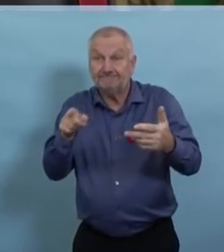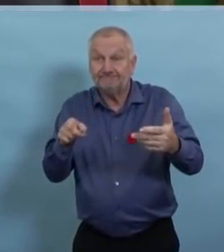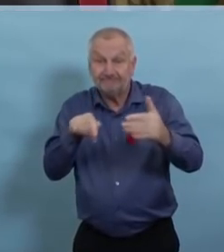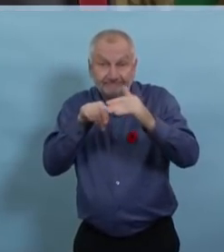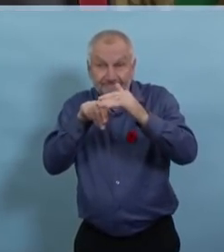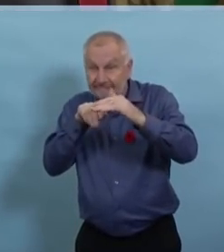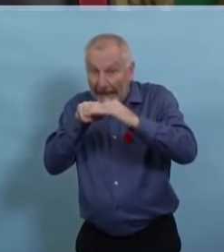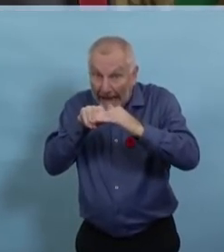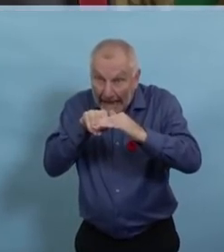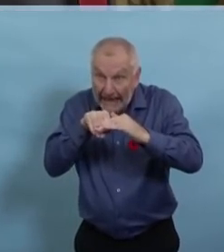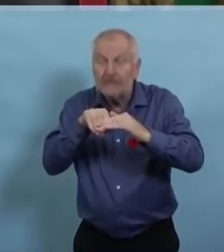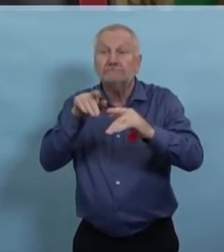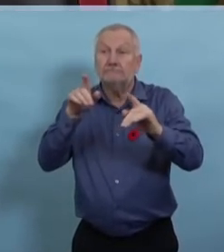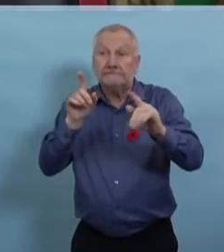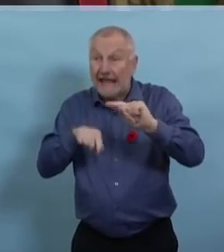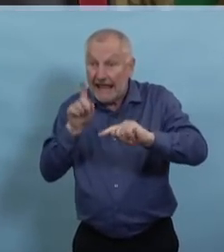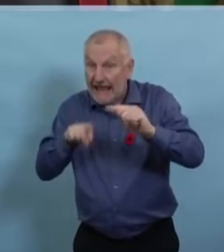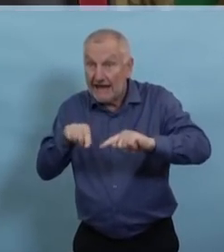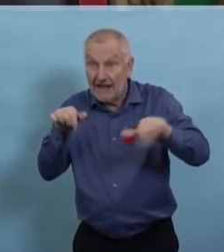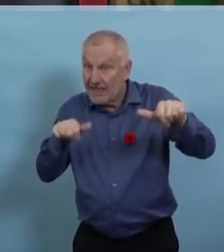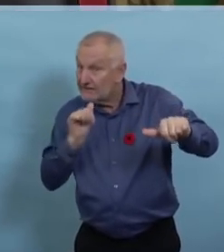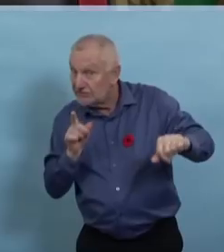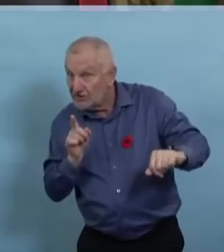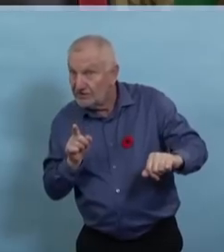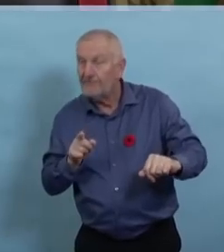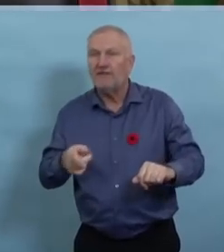just a simple help desk. It will have a whole host